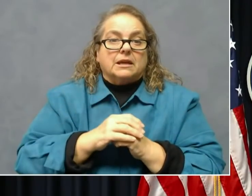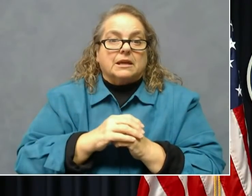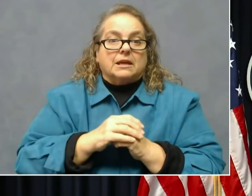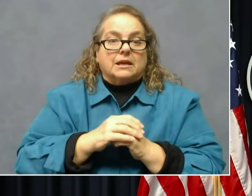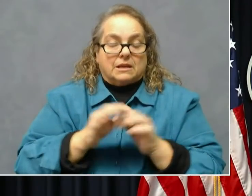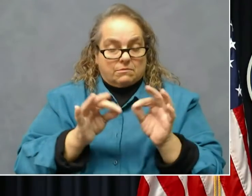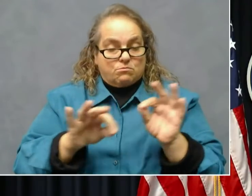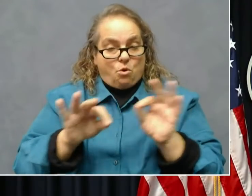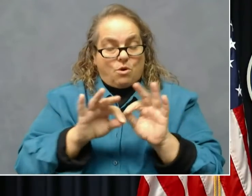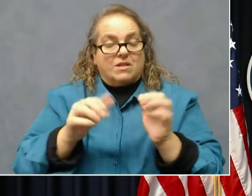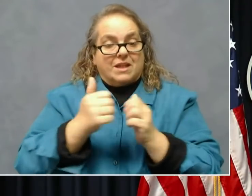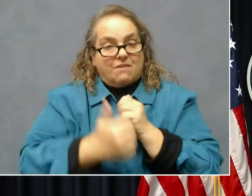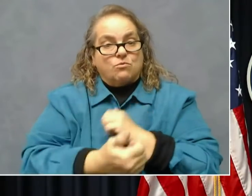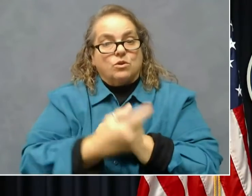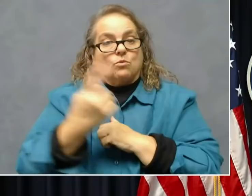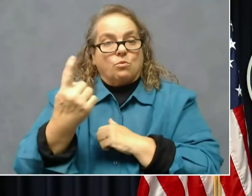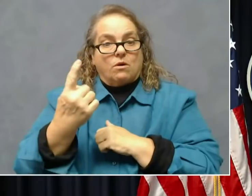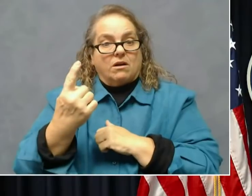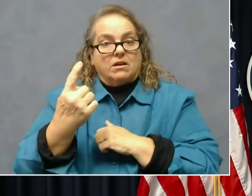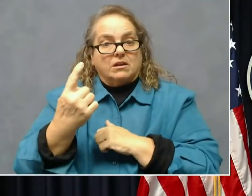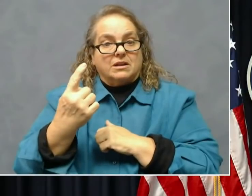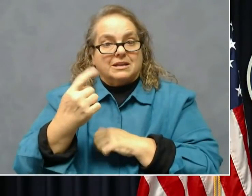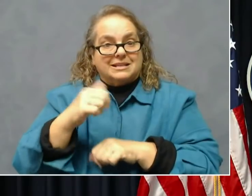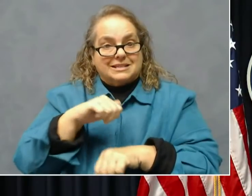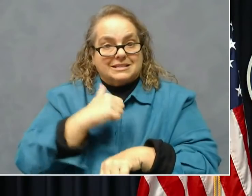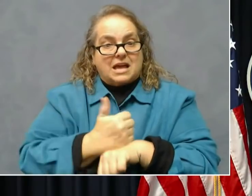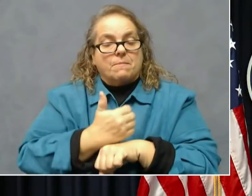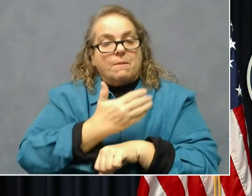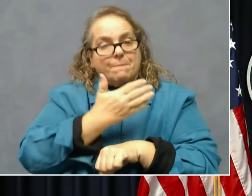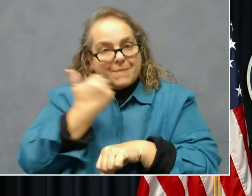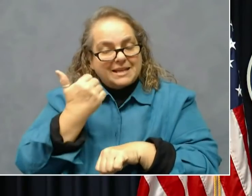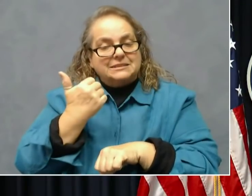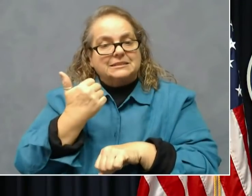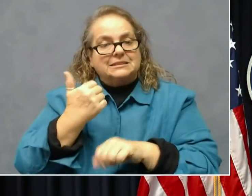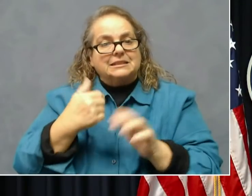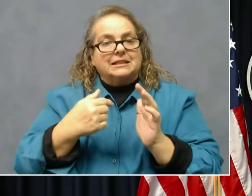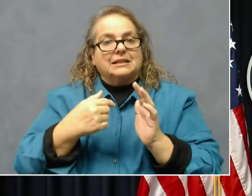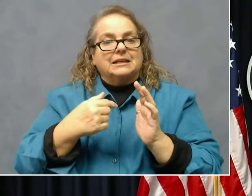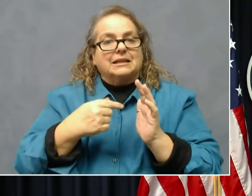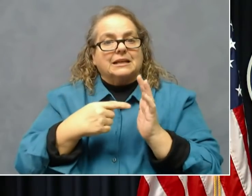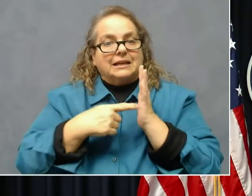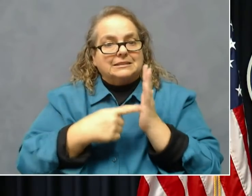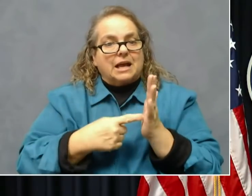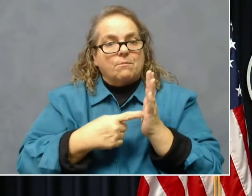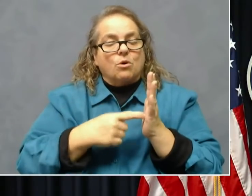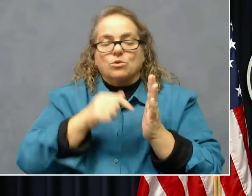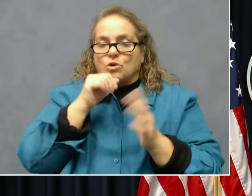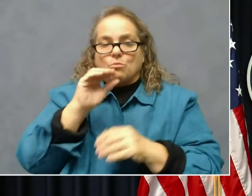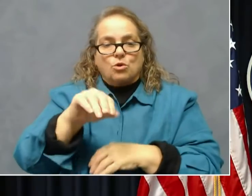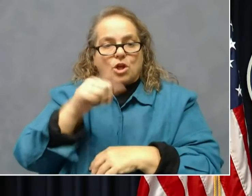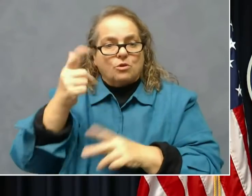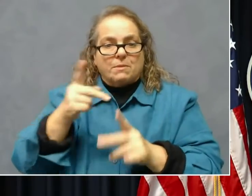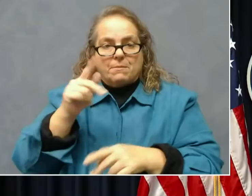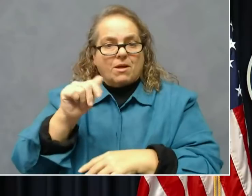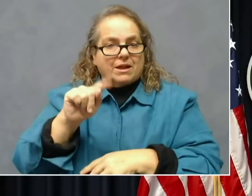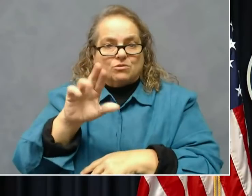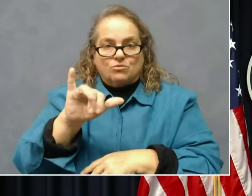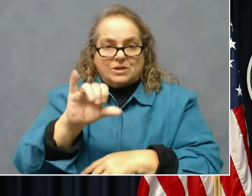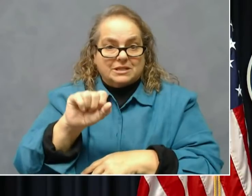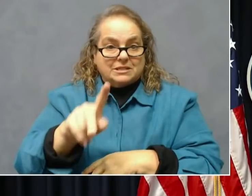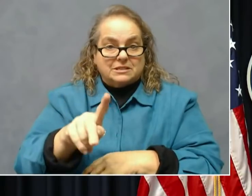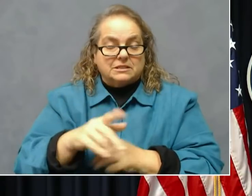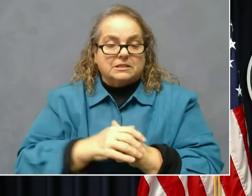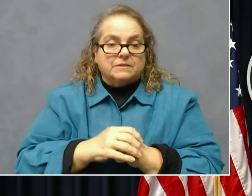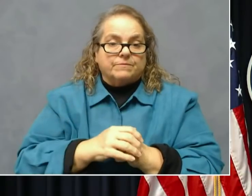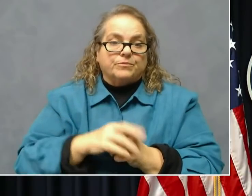everybody to set the very best example and not to put others at risk. Ryan Van